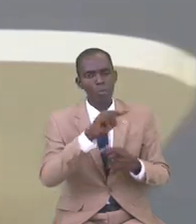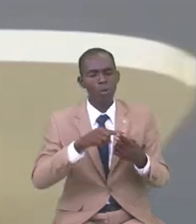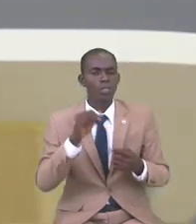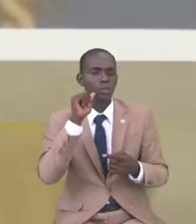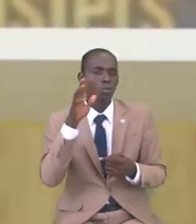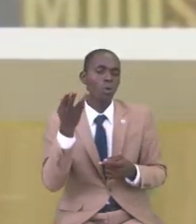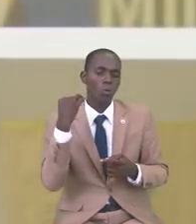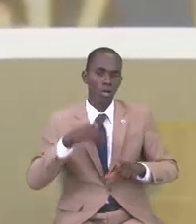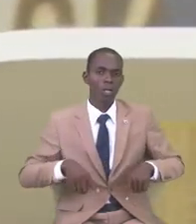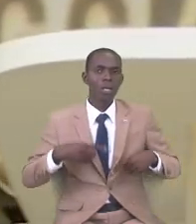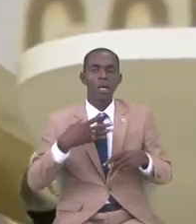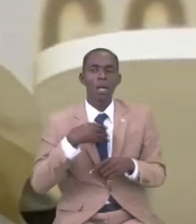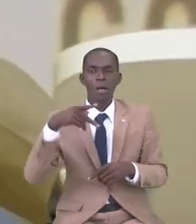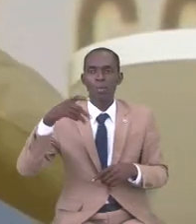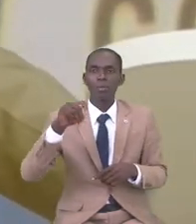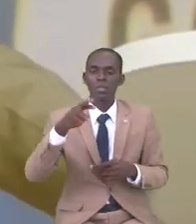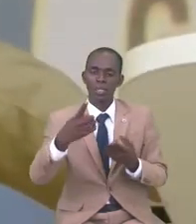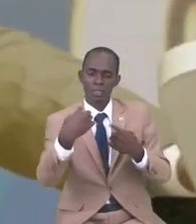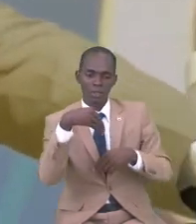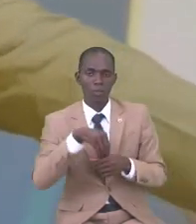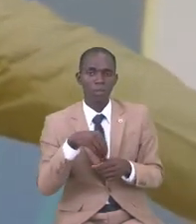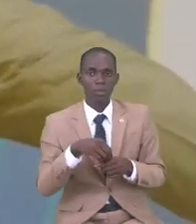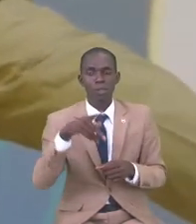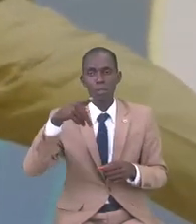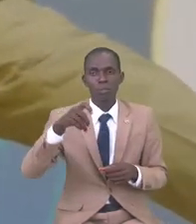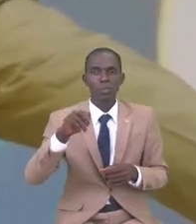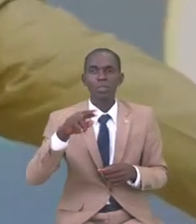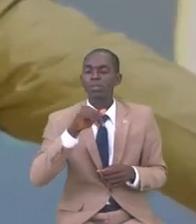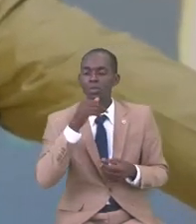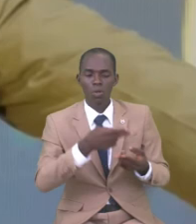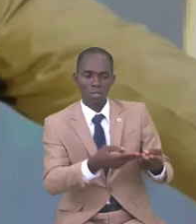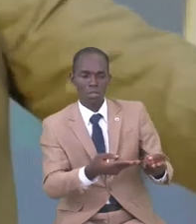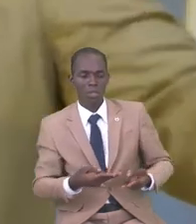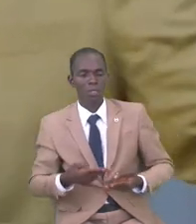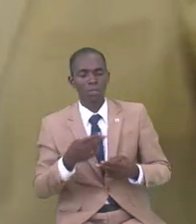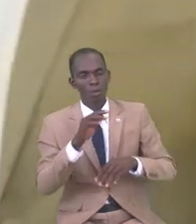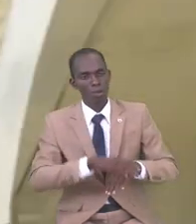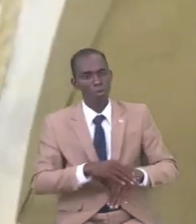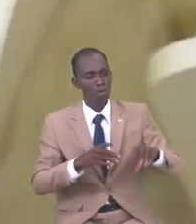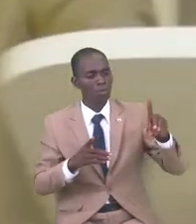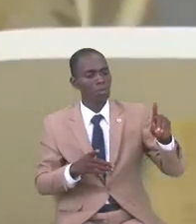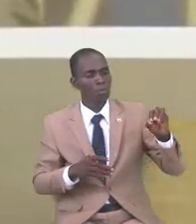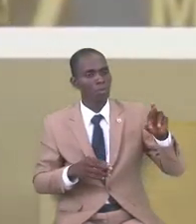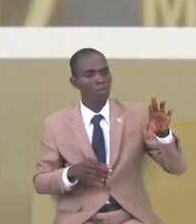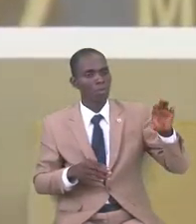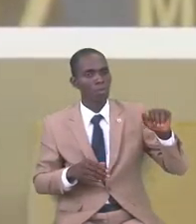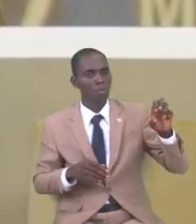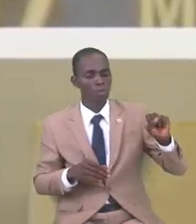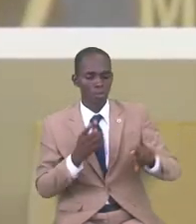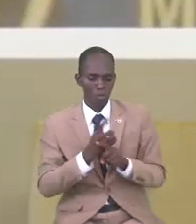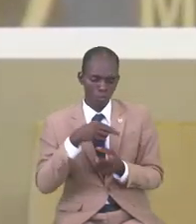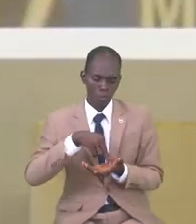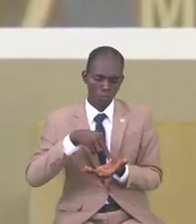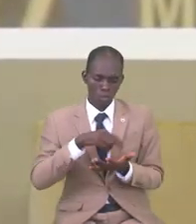came in. Now, Peter did not lie on Dorcas, just stood and prayed